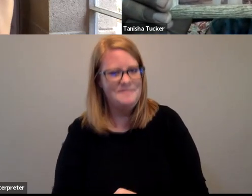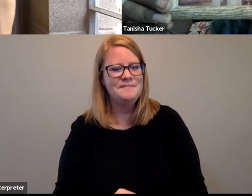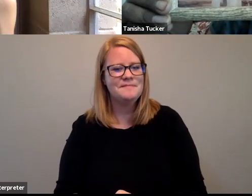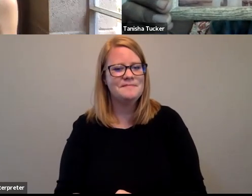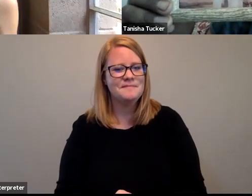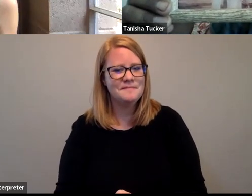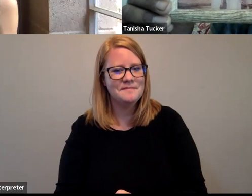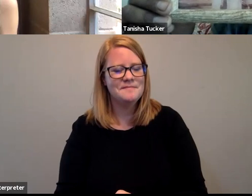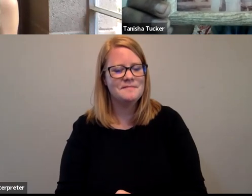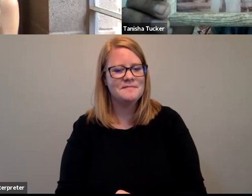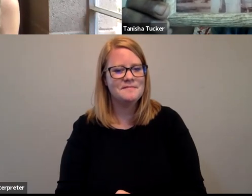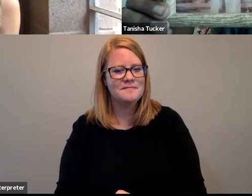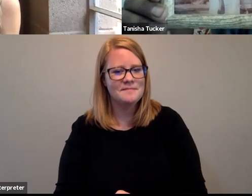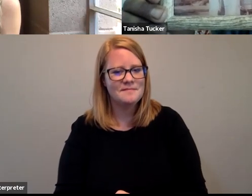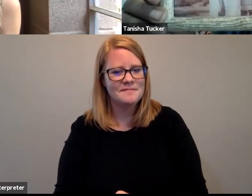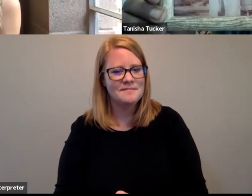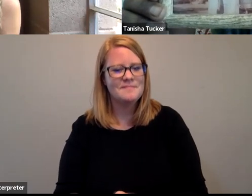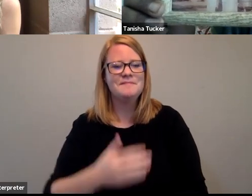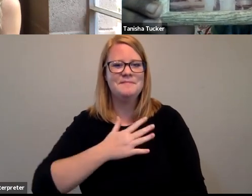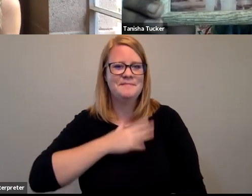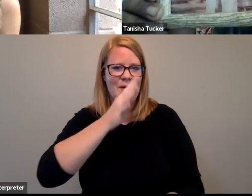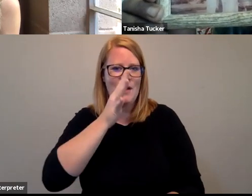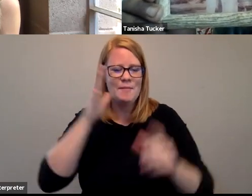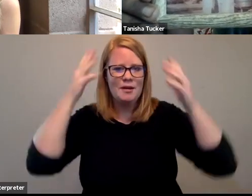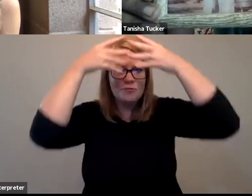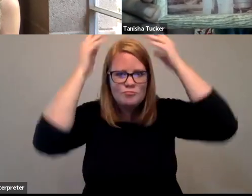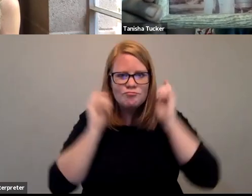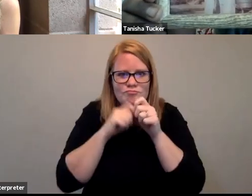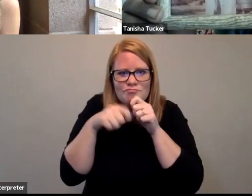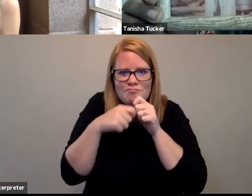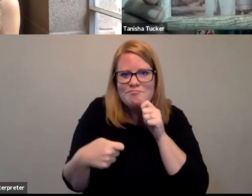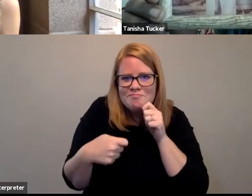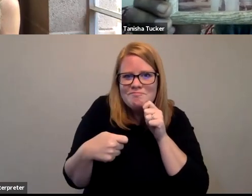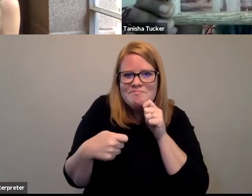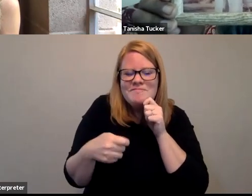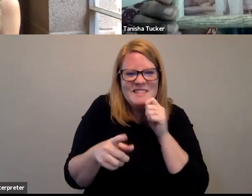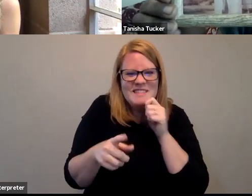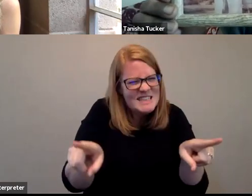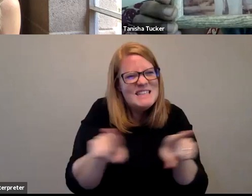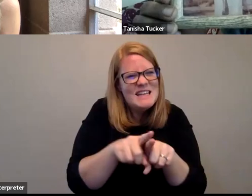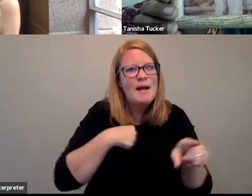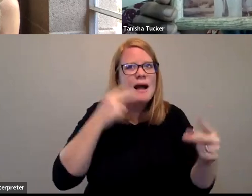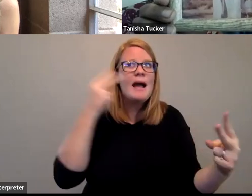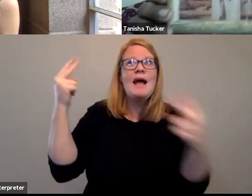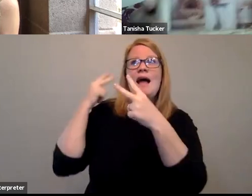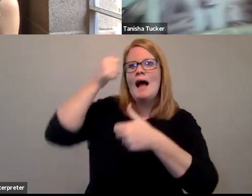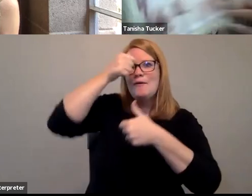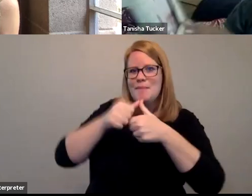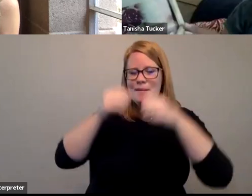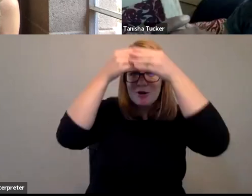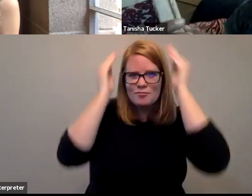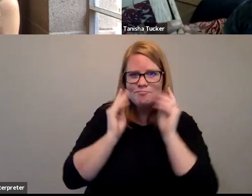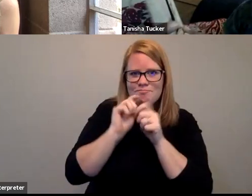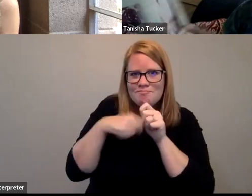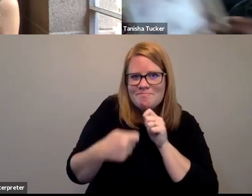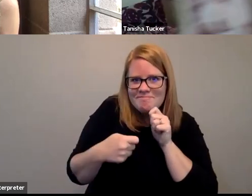her bandana on her head. That's just as I remember her. And he said, I want you to have this picture now. So I